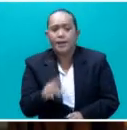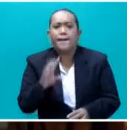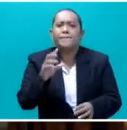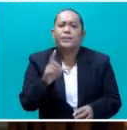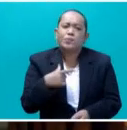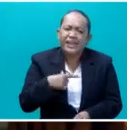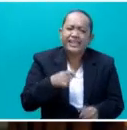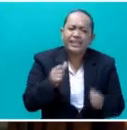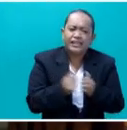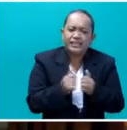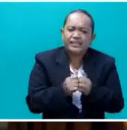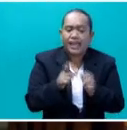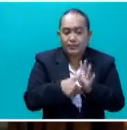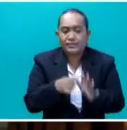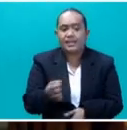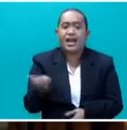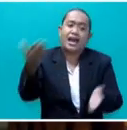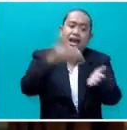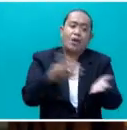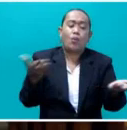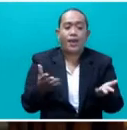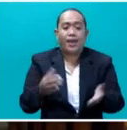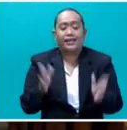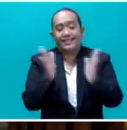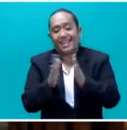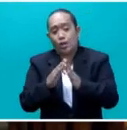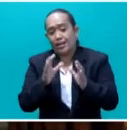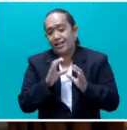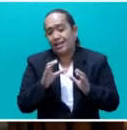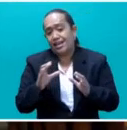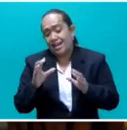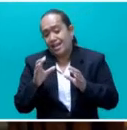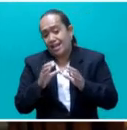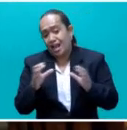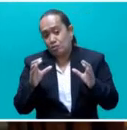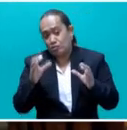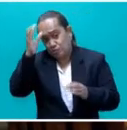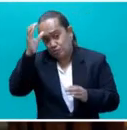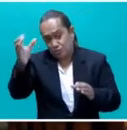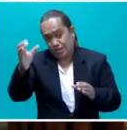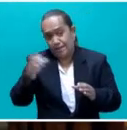at Town and Country Planning Office. So to remove all these